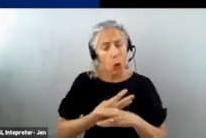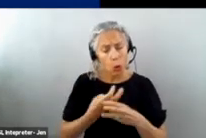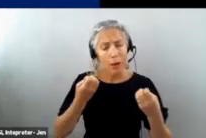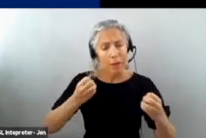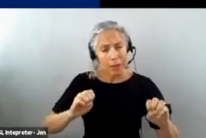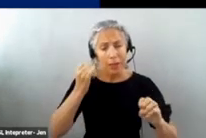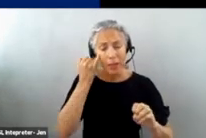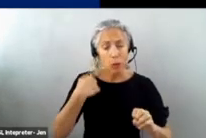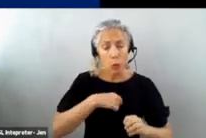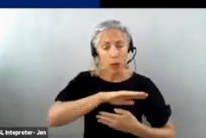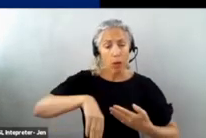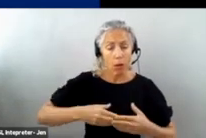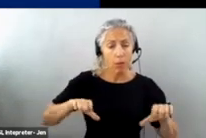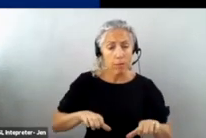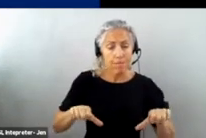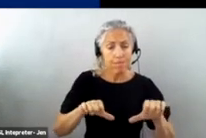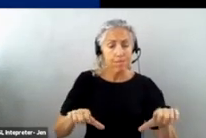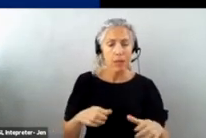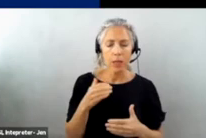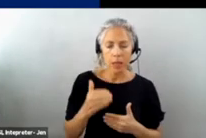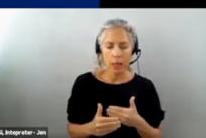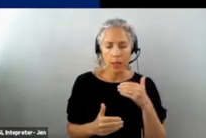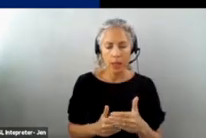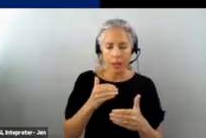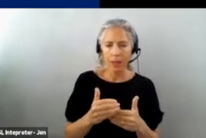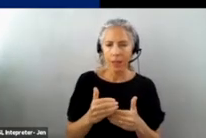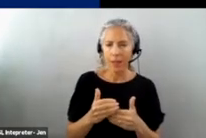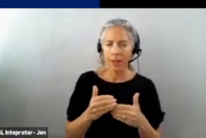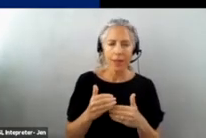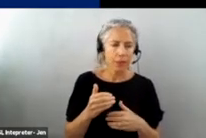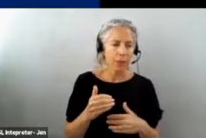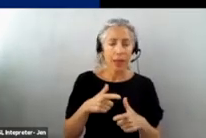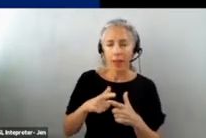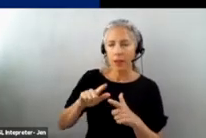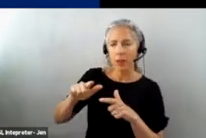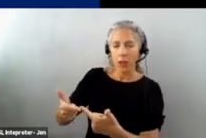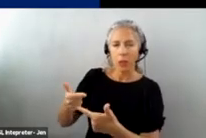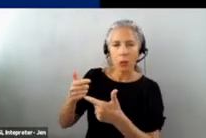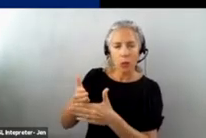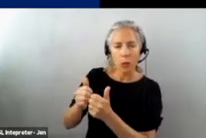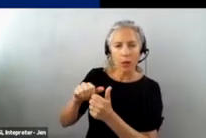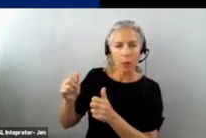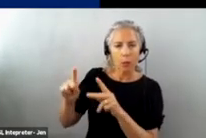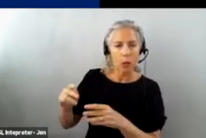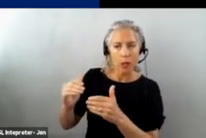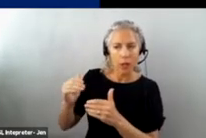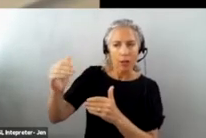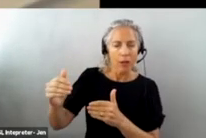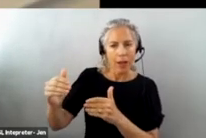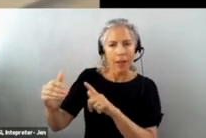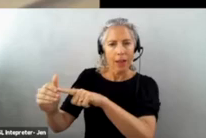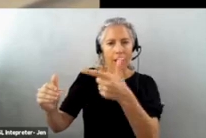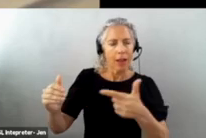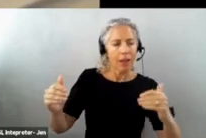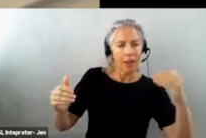if we all do our part, you know, one step forward, you share that with one person, that person shares it again, and that's where we can make the biggest impact. And I just